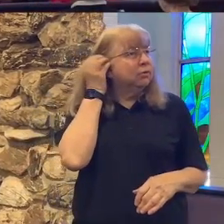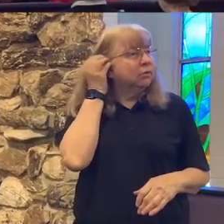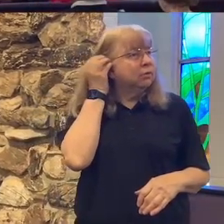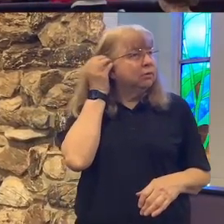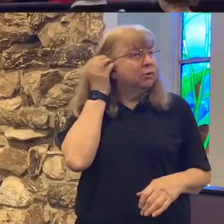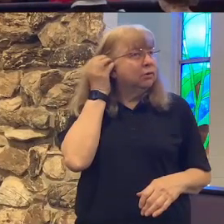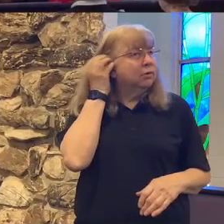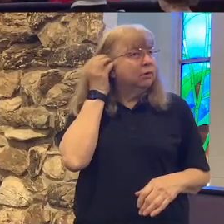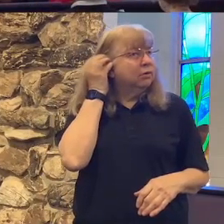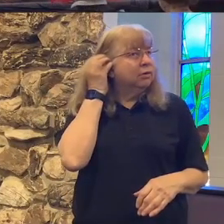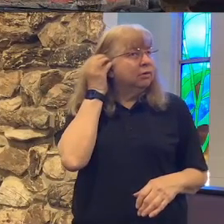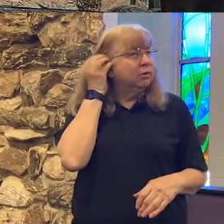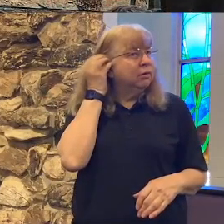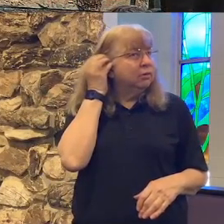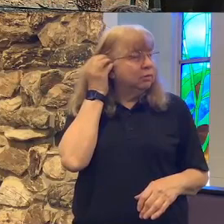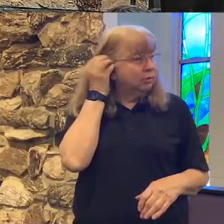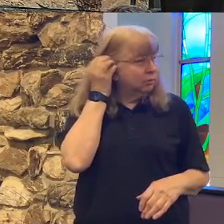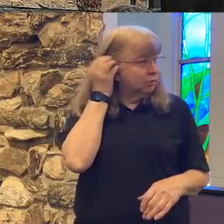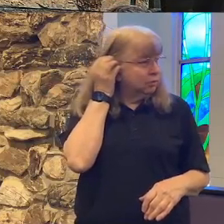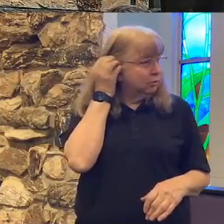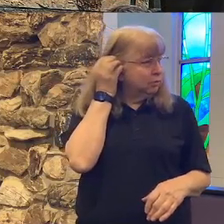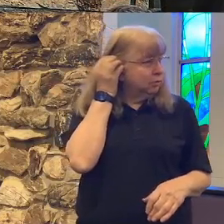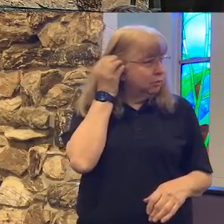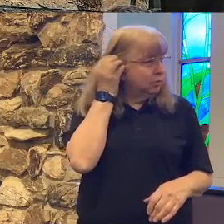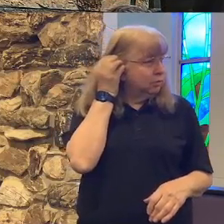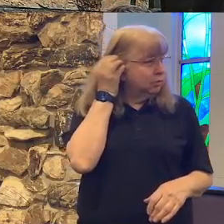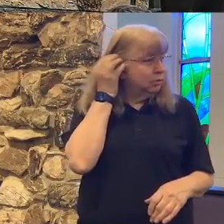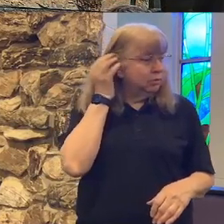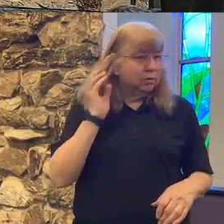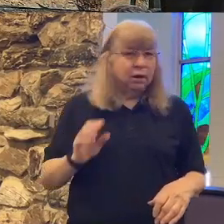bishop in Mount Pleasant.